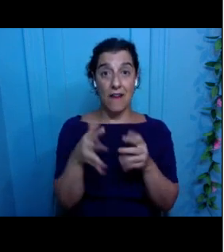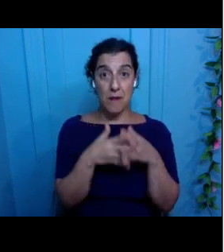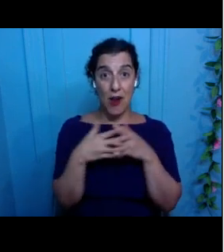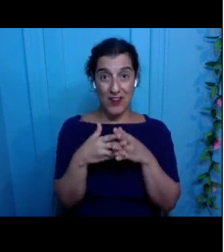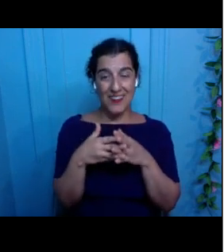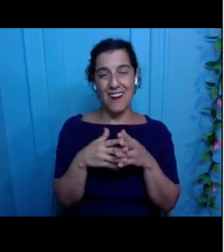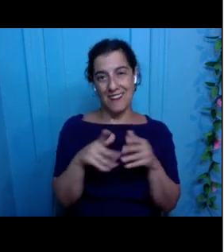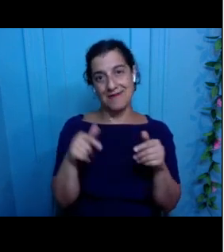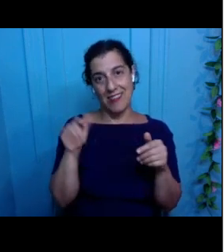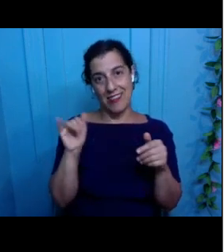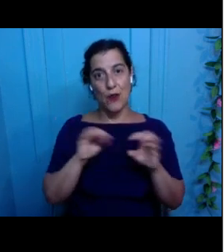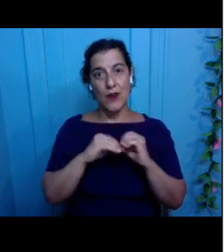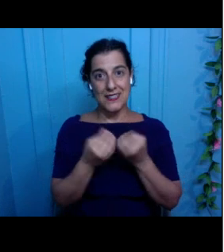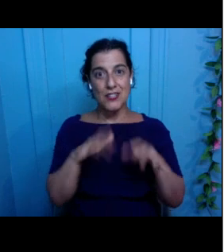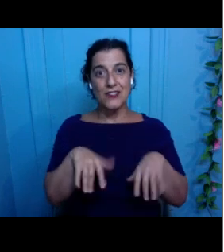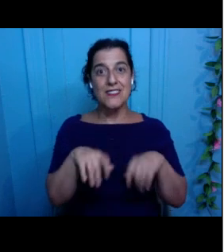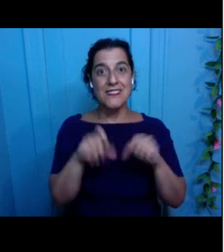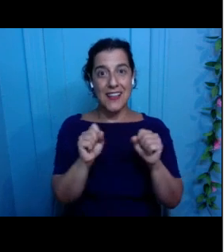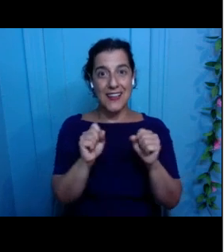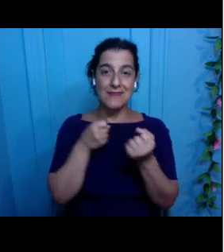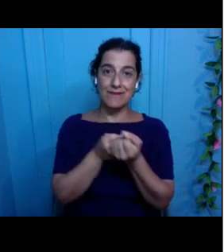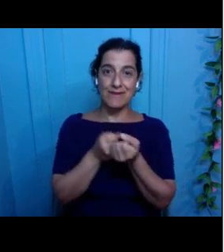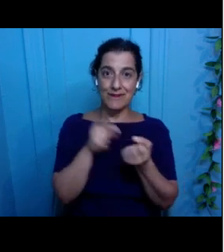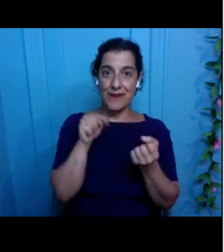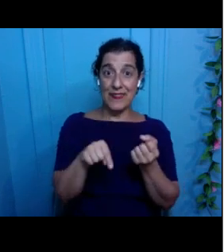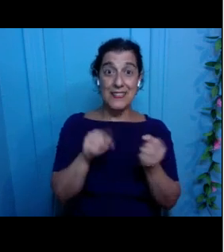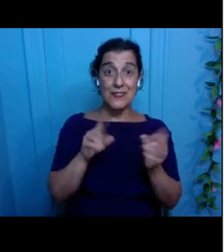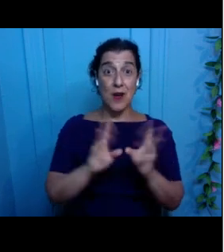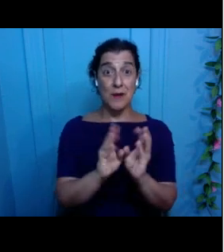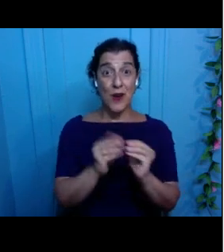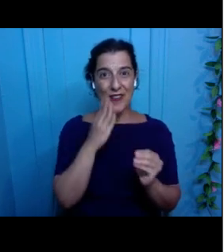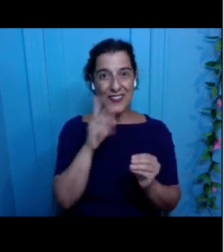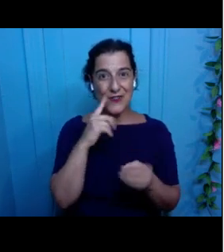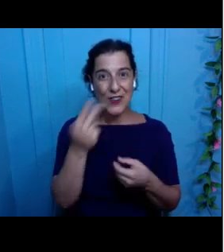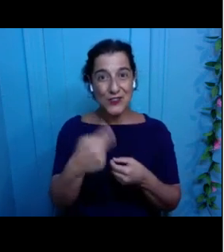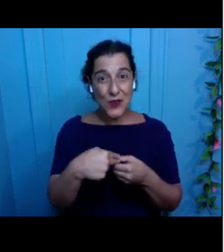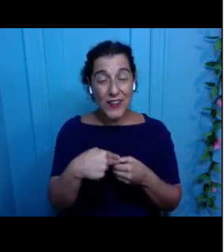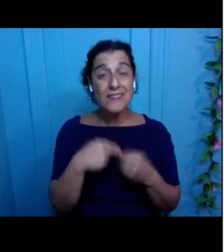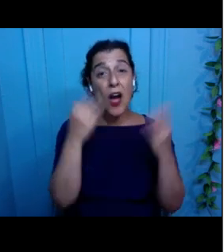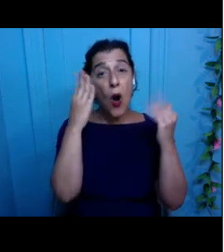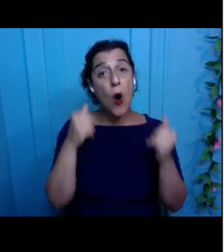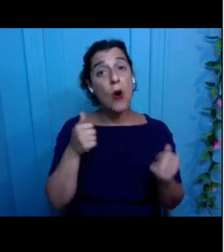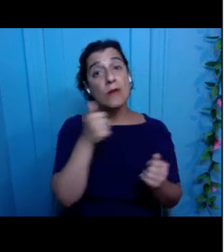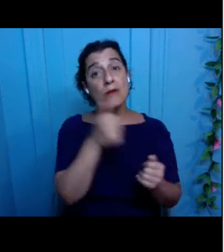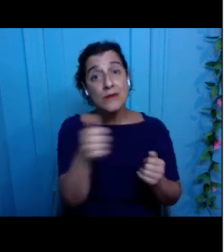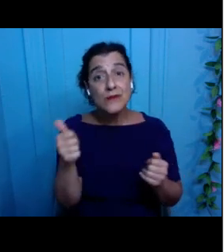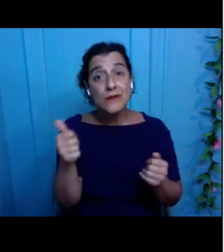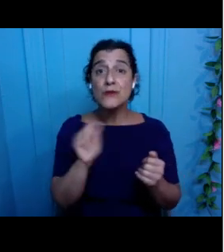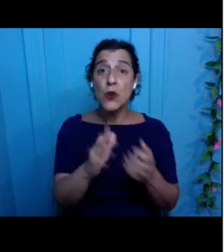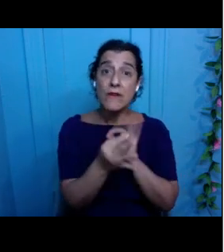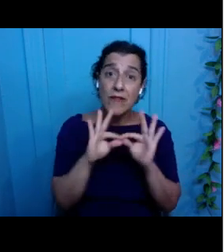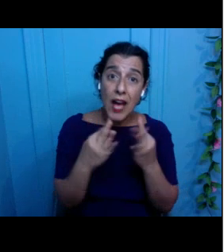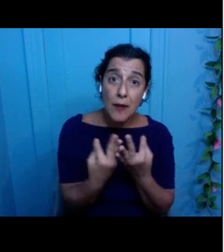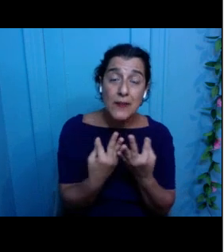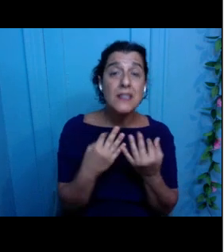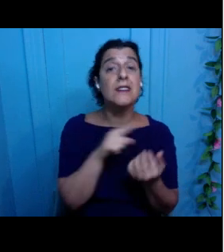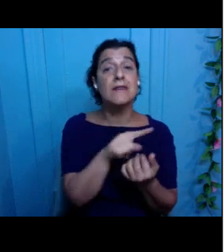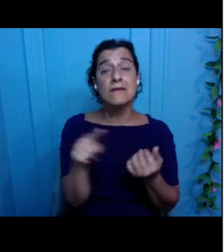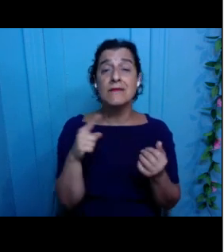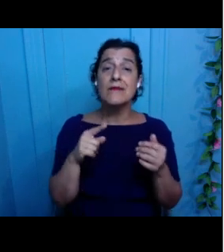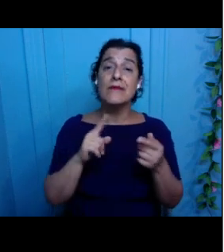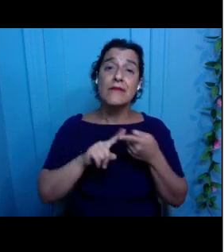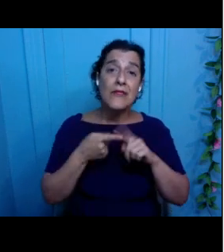taking the time out of your day to join us. And I hope you and your loved ones are all safe and healthy. While I'm talking,